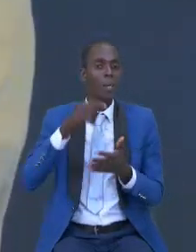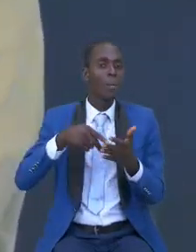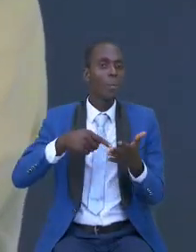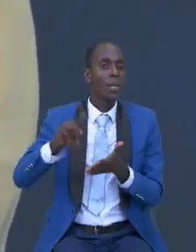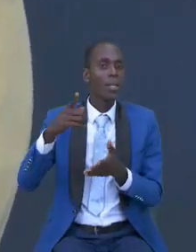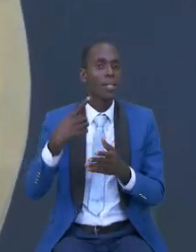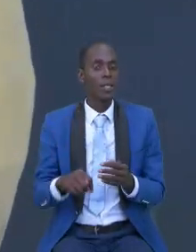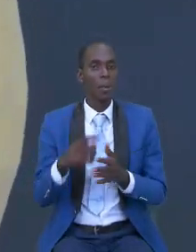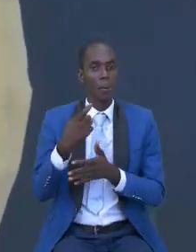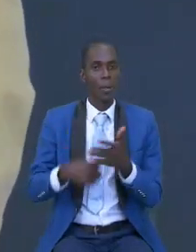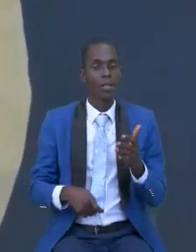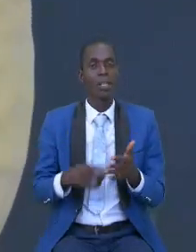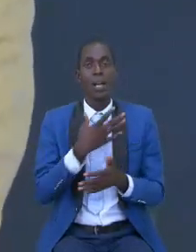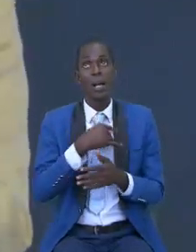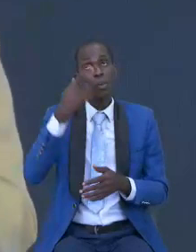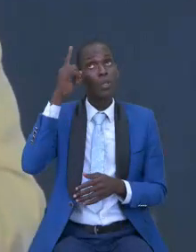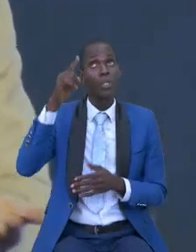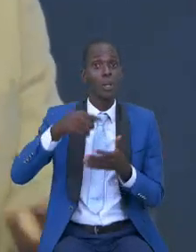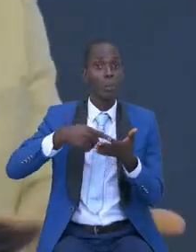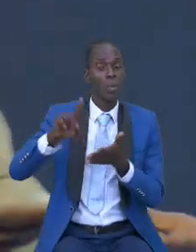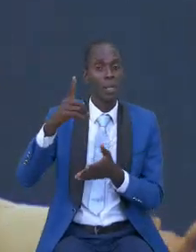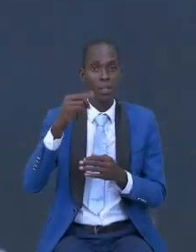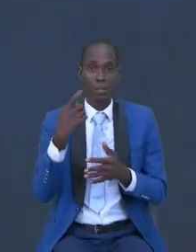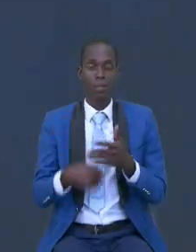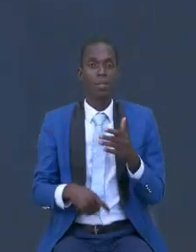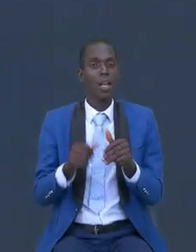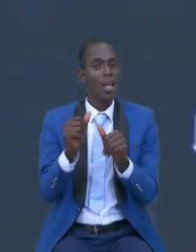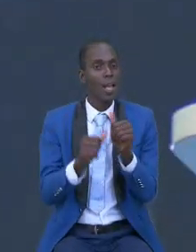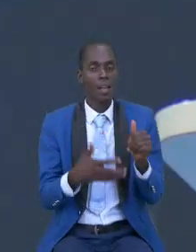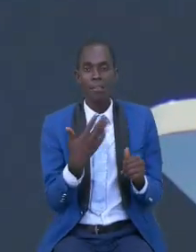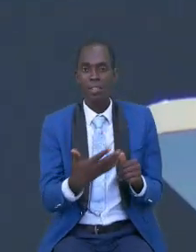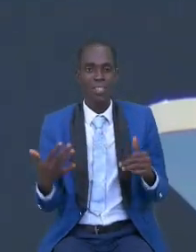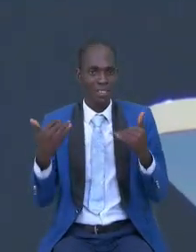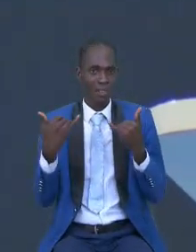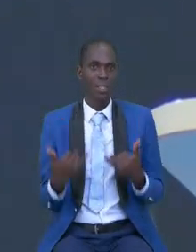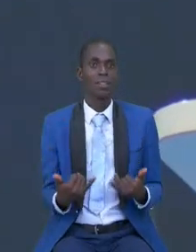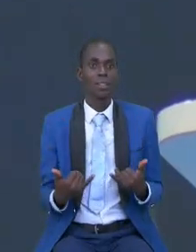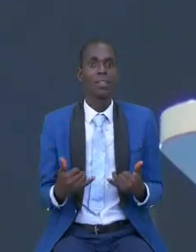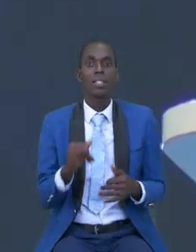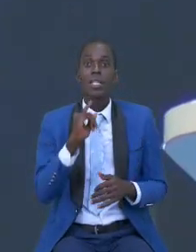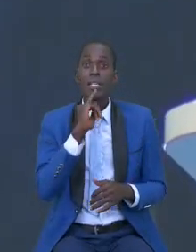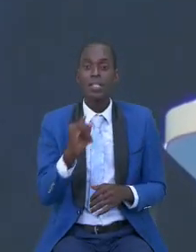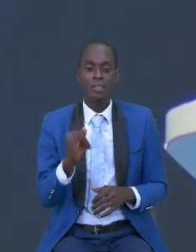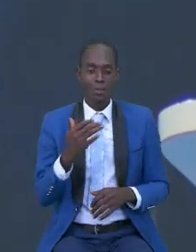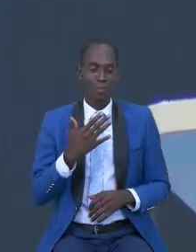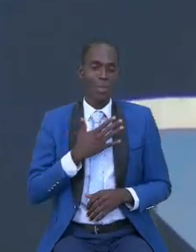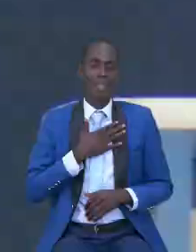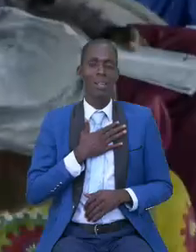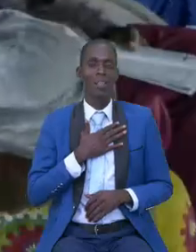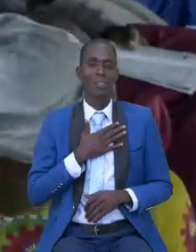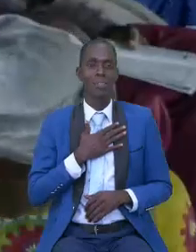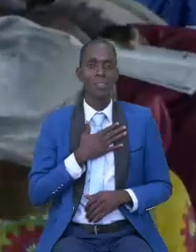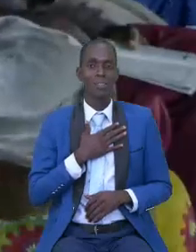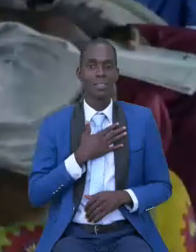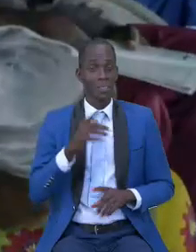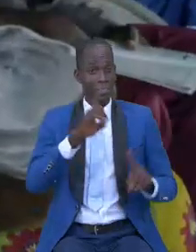And because he paid the price, everything now is mine. Say